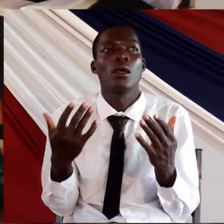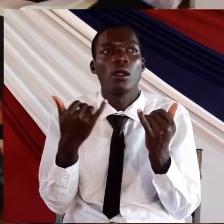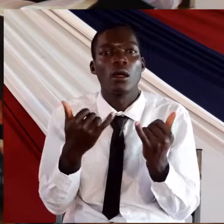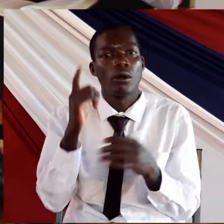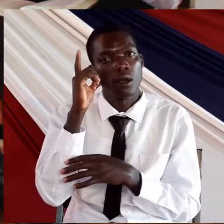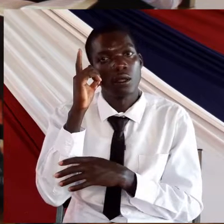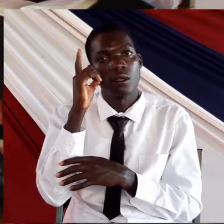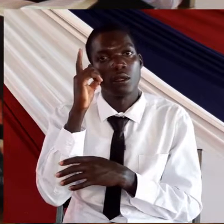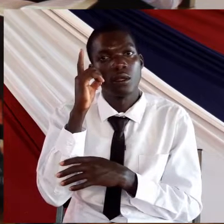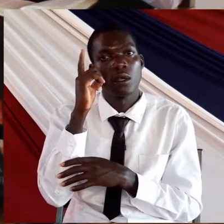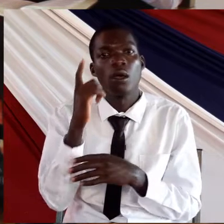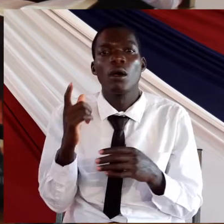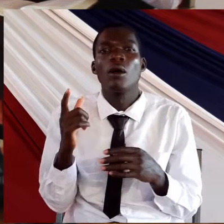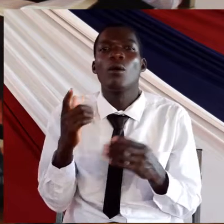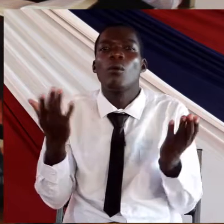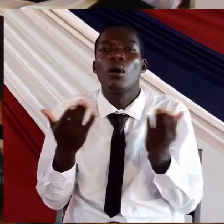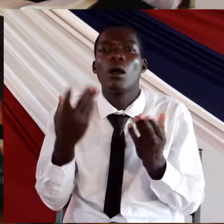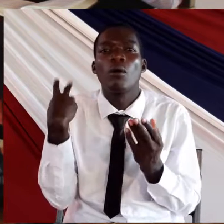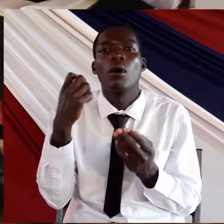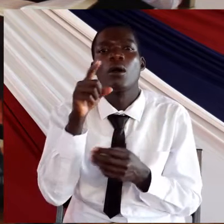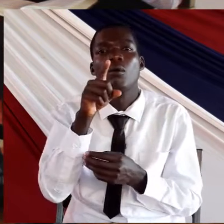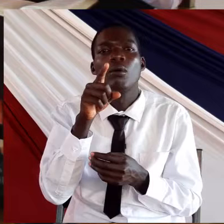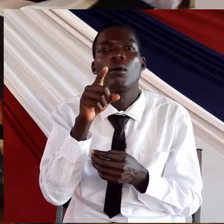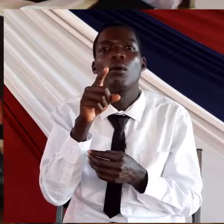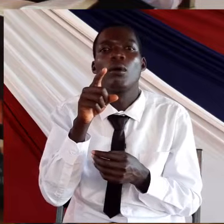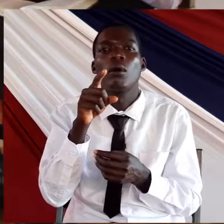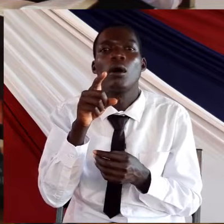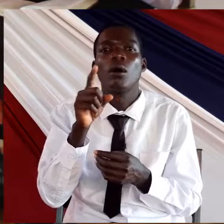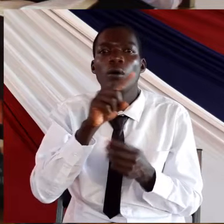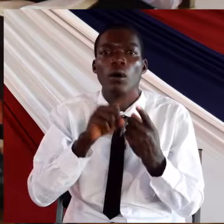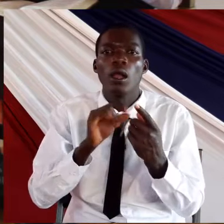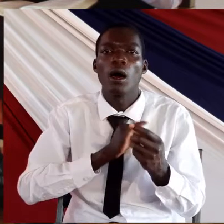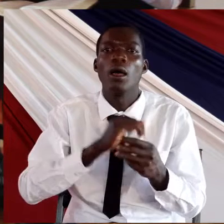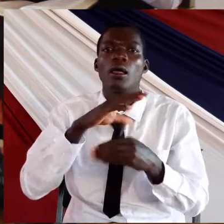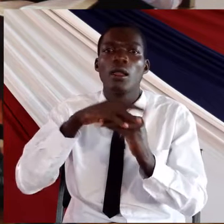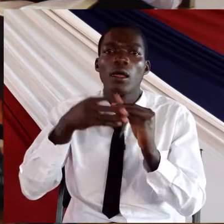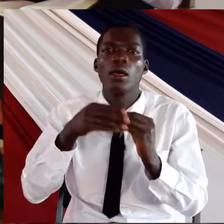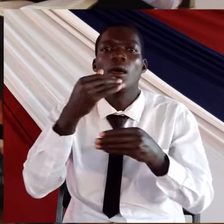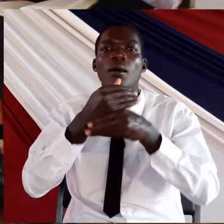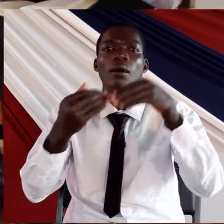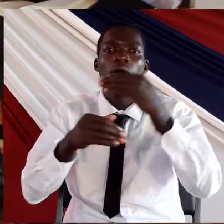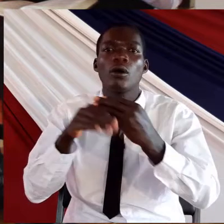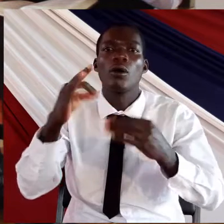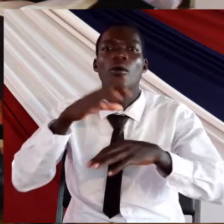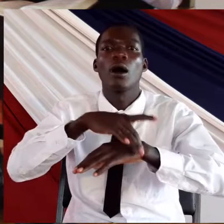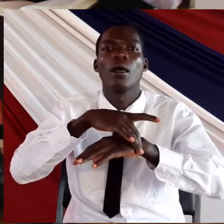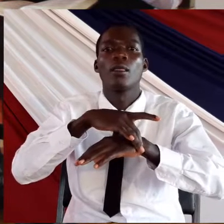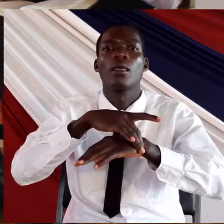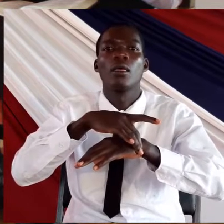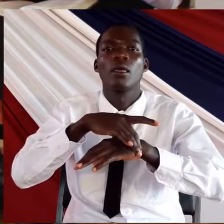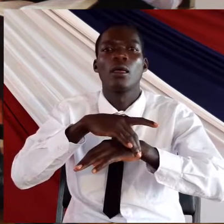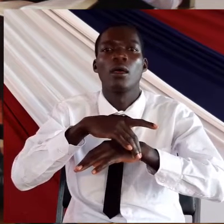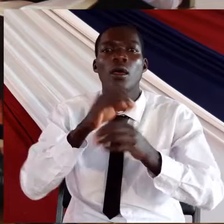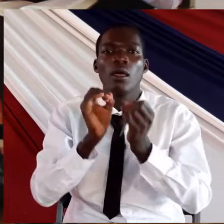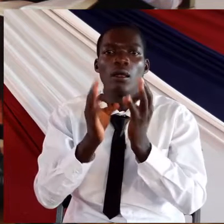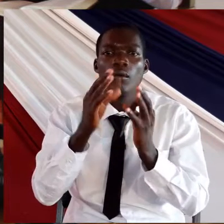listen. "Where were you when I laid the foundation of the earth?" Declare.